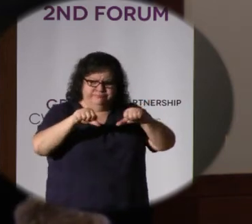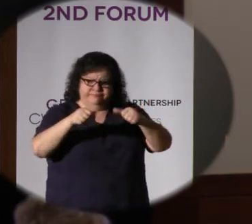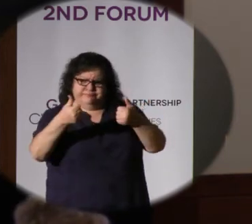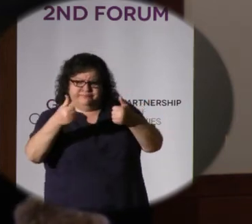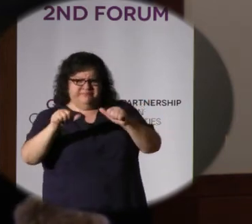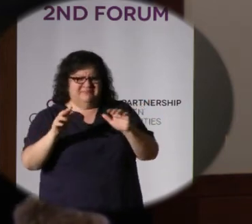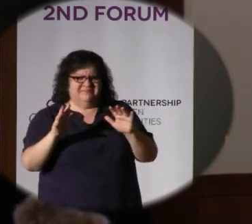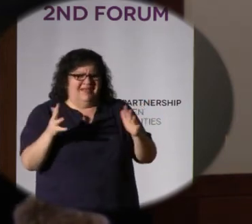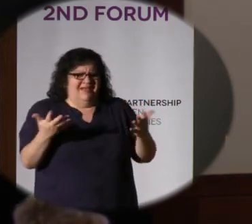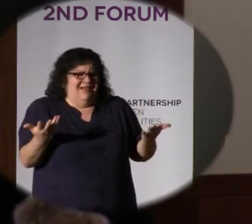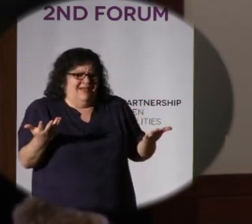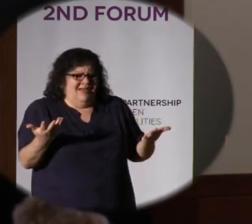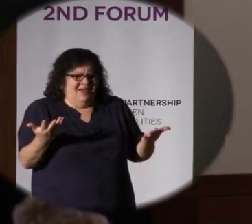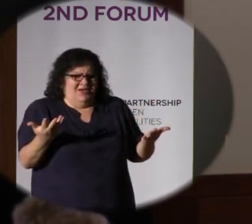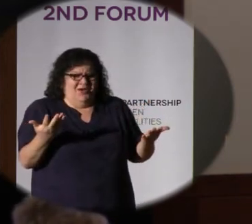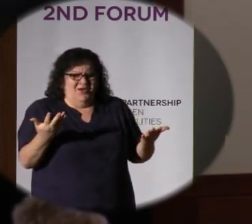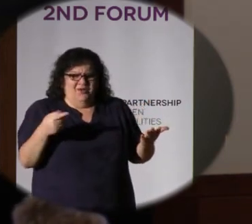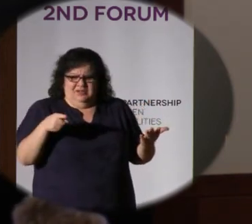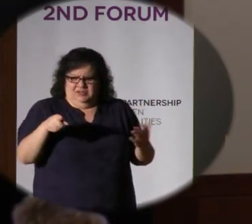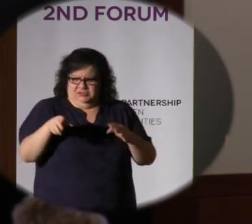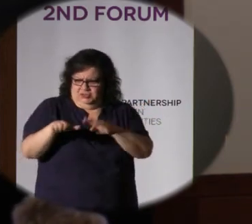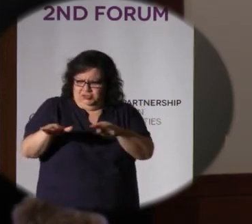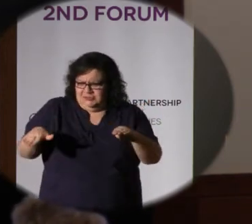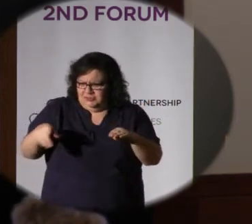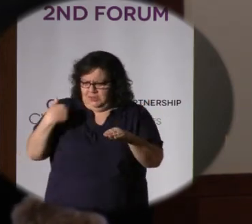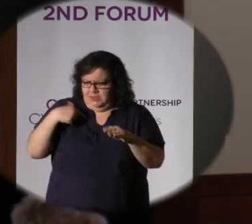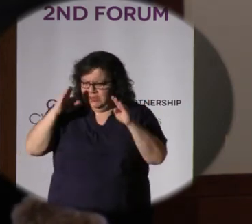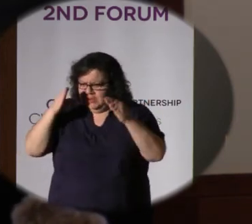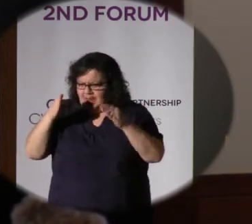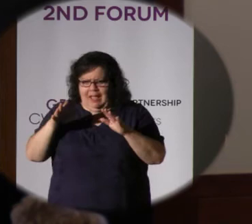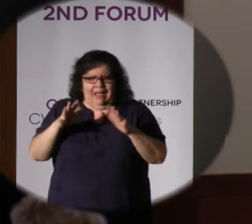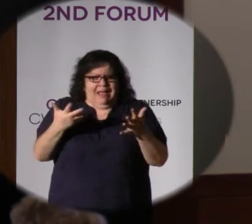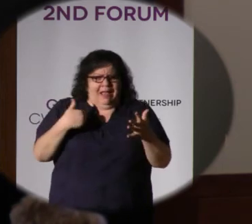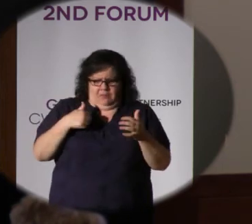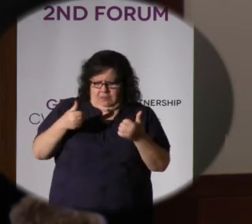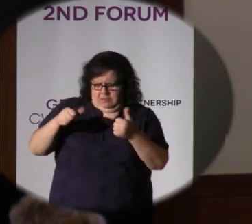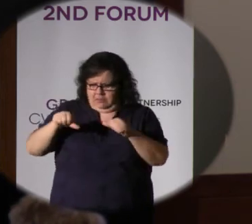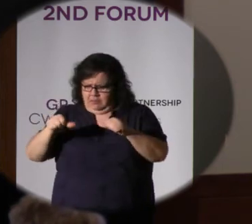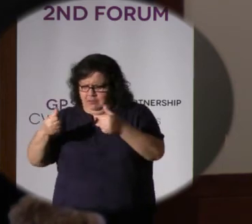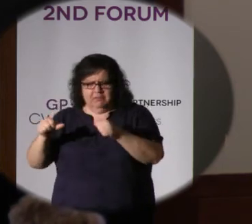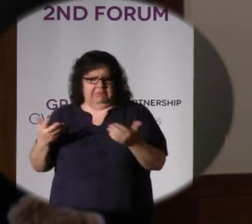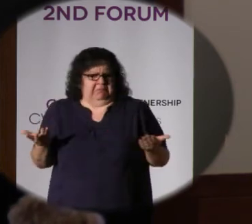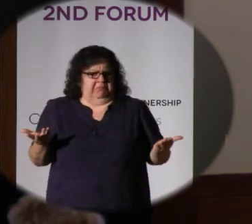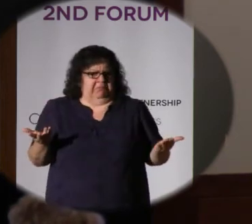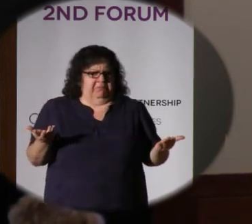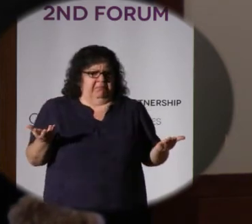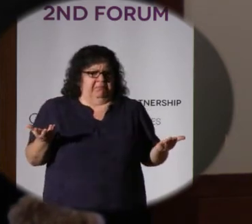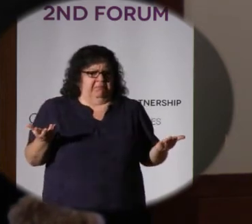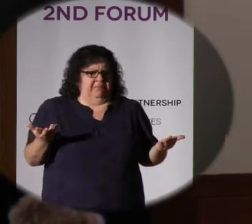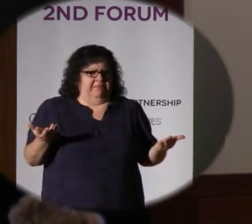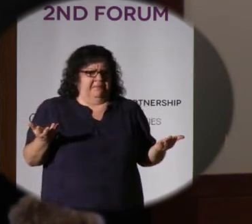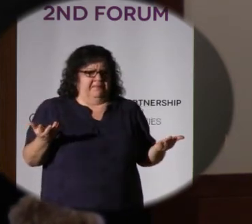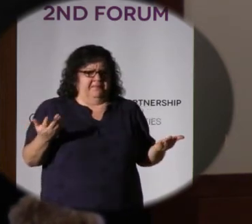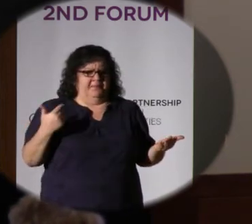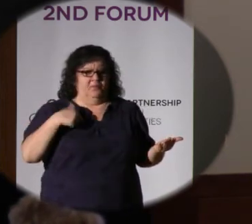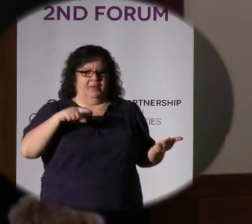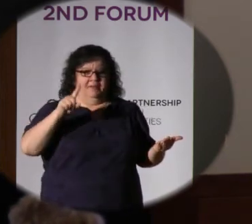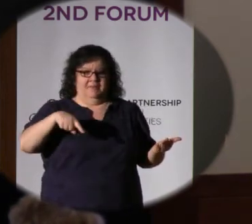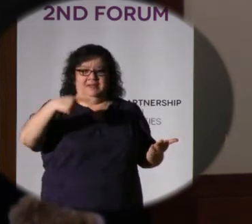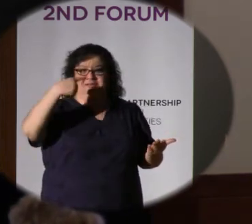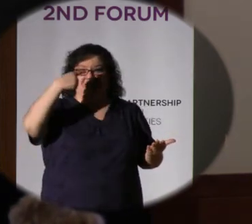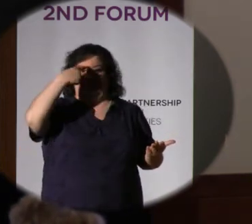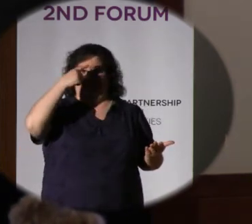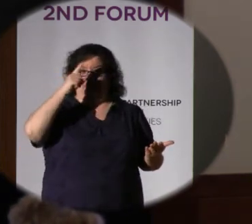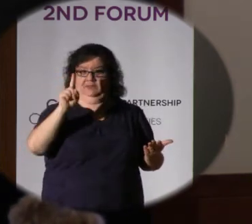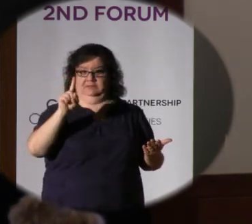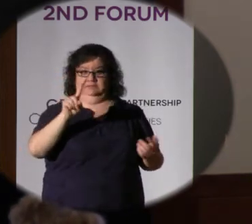marker should be whether or not these programs have helped the most marginalized children, including children with